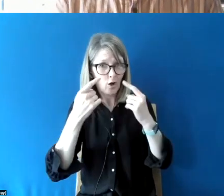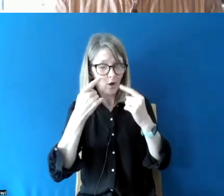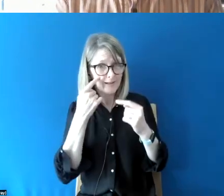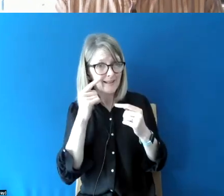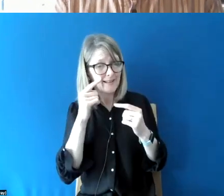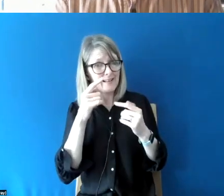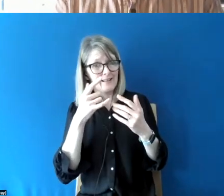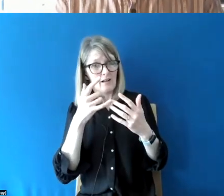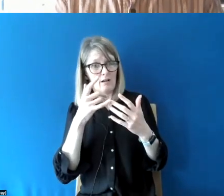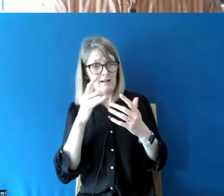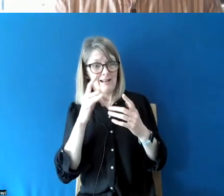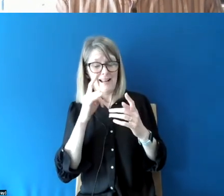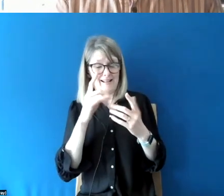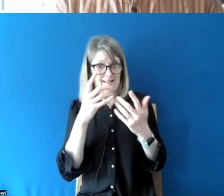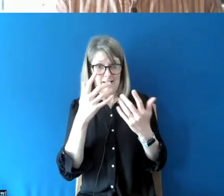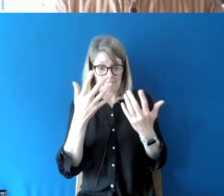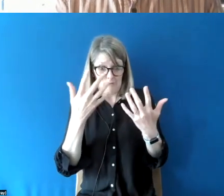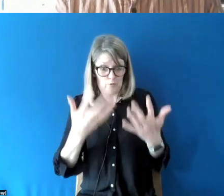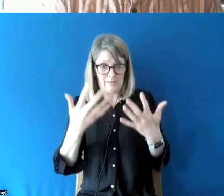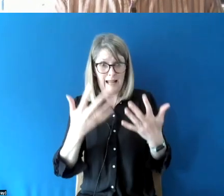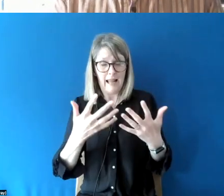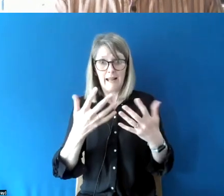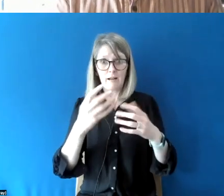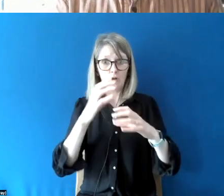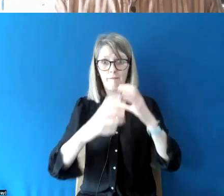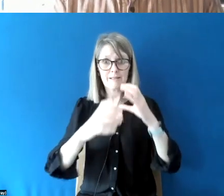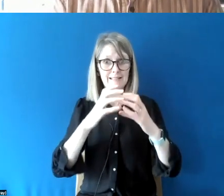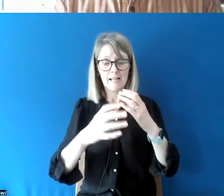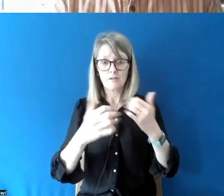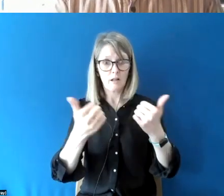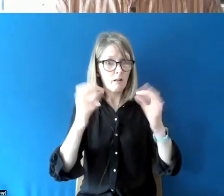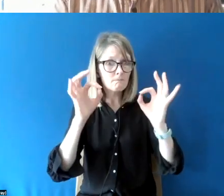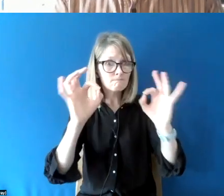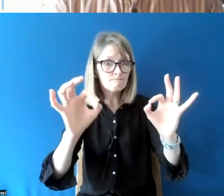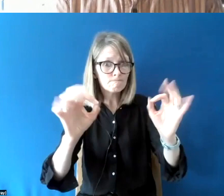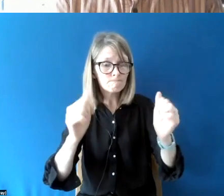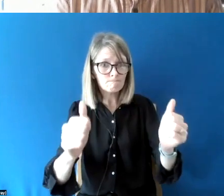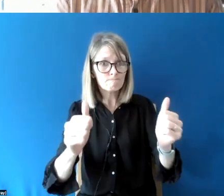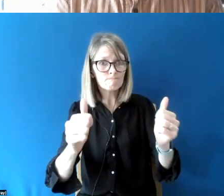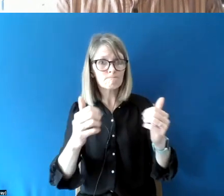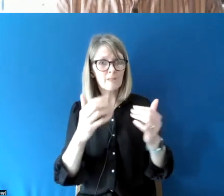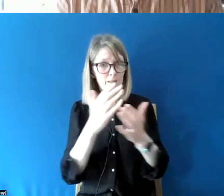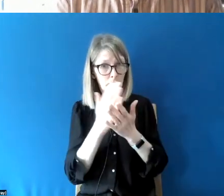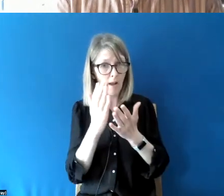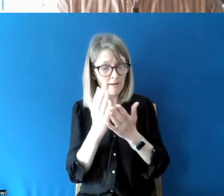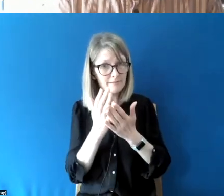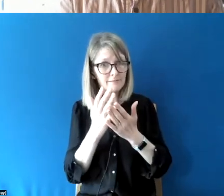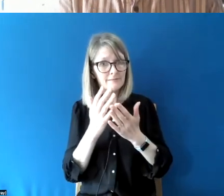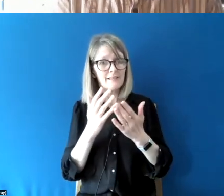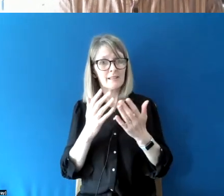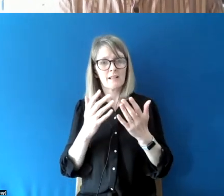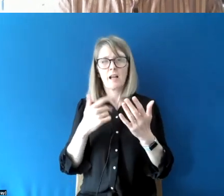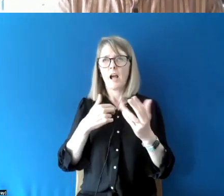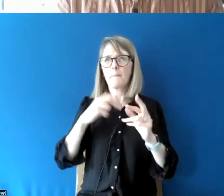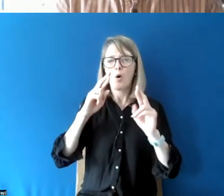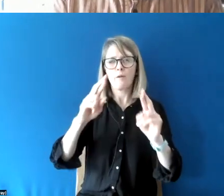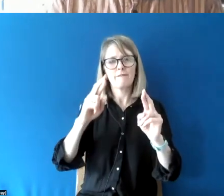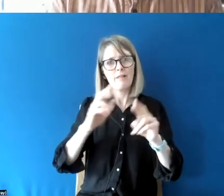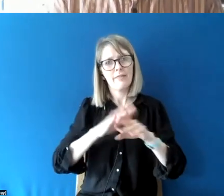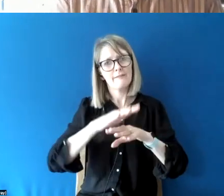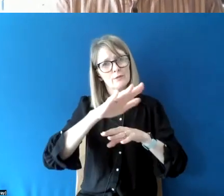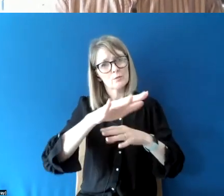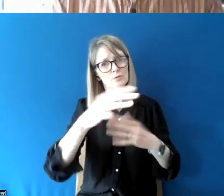could have these conversations in public. And I'm hopeful that the structures and the powers to